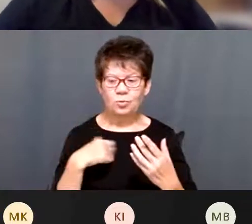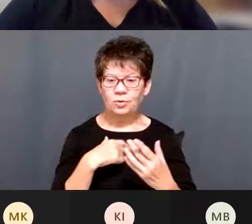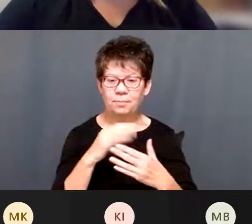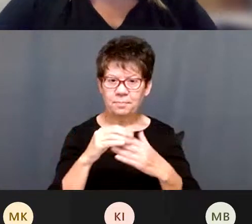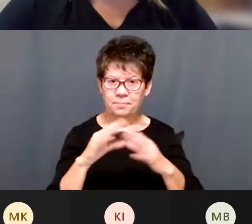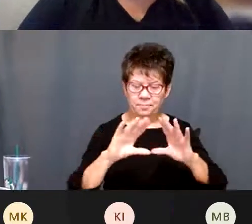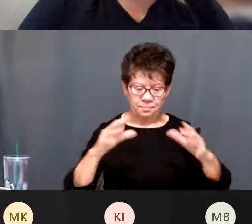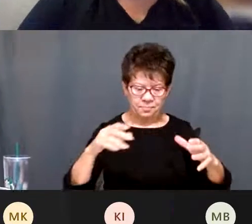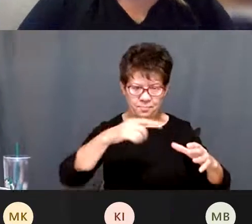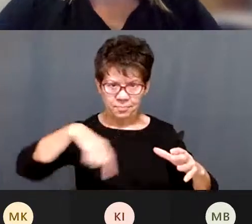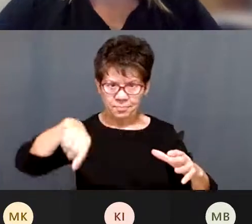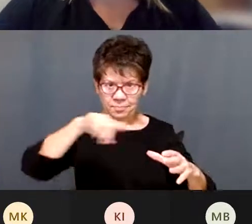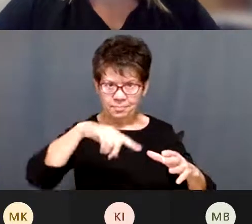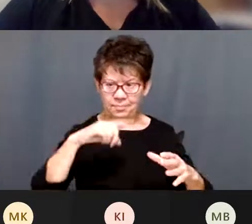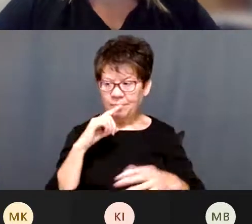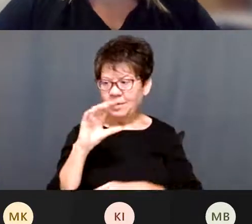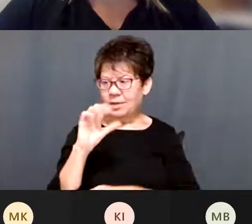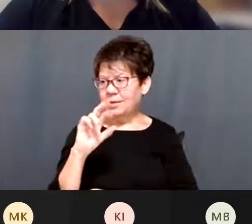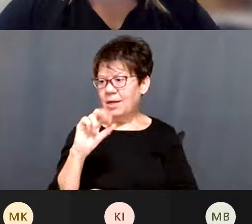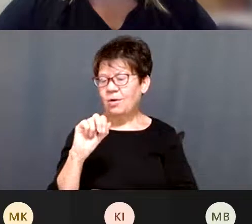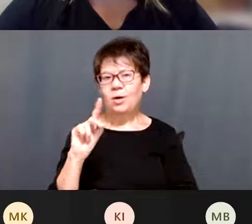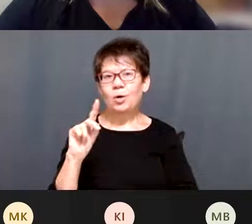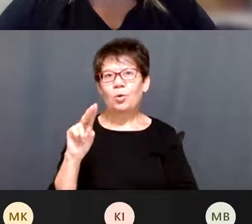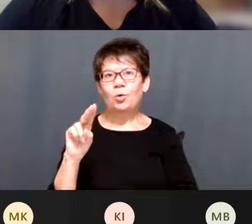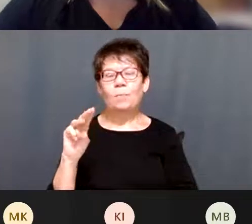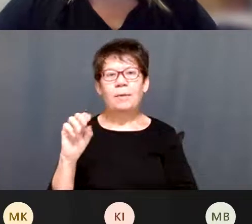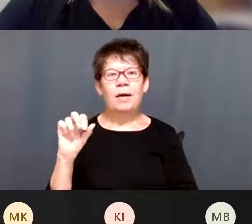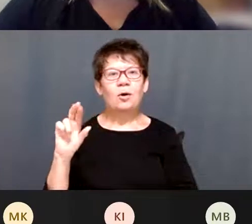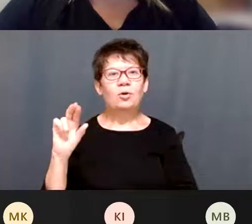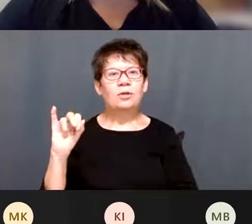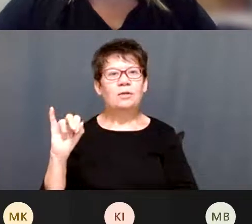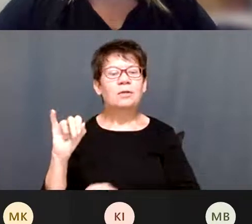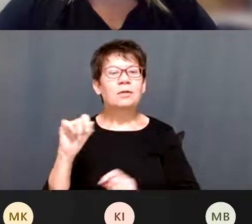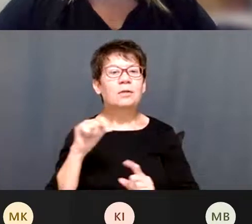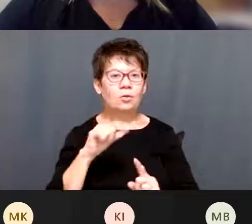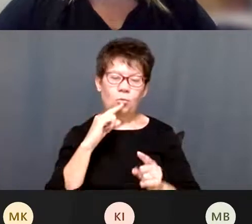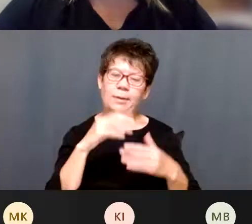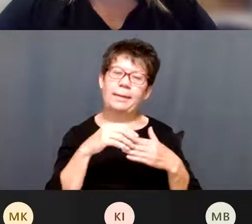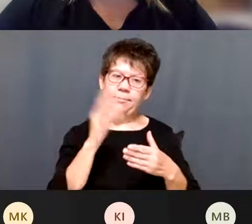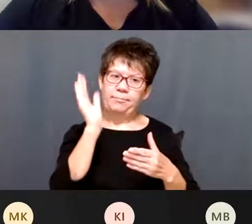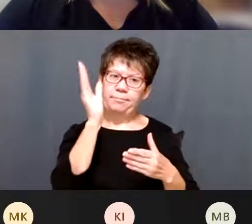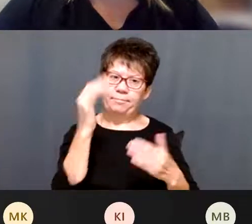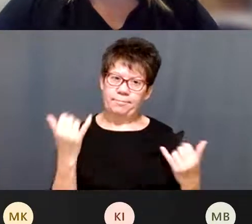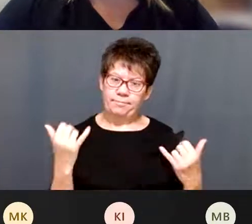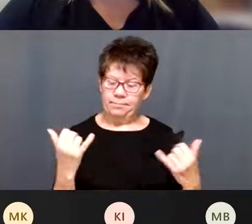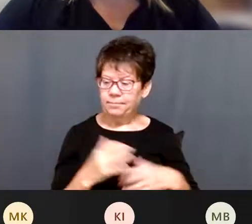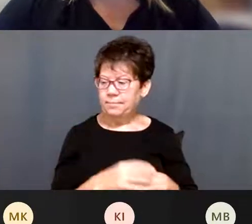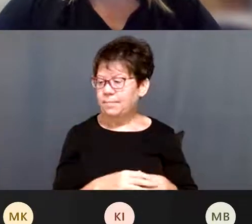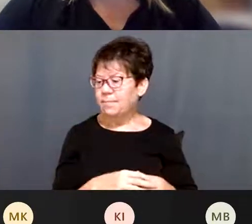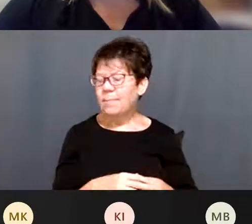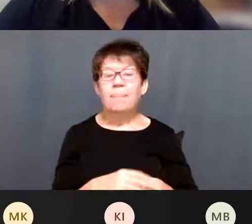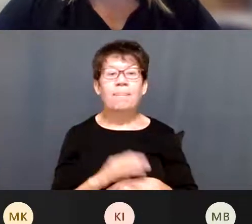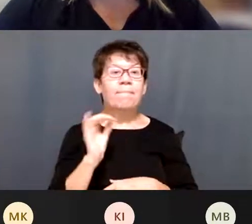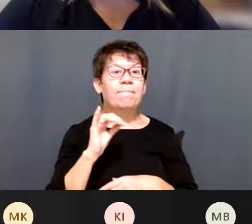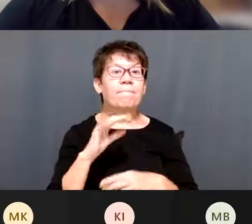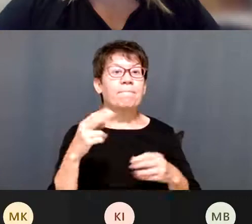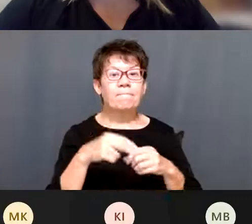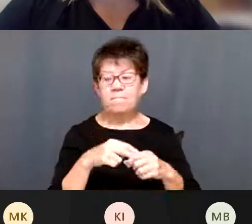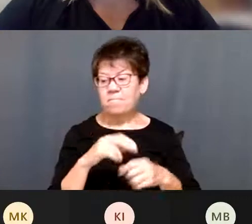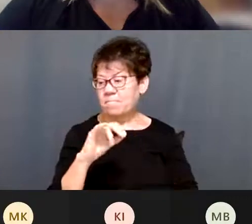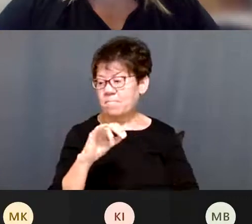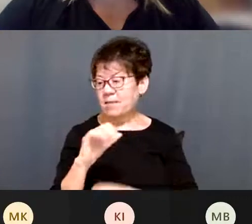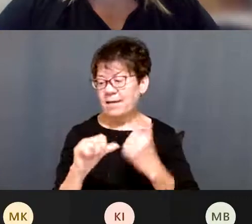who is Kara Kumari, our Assistant Commissioner of Communications. She will be leading our presentation today. And we also have our